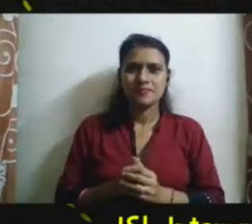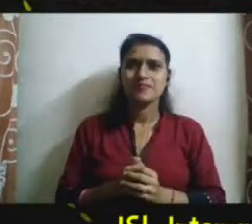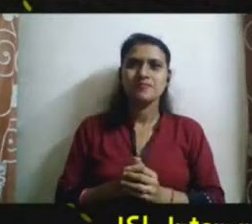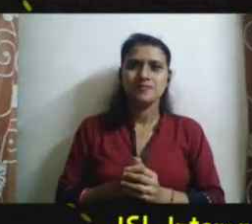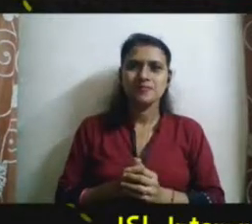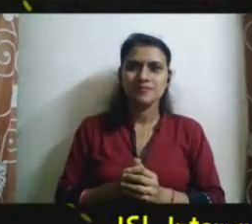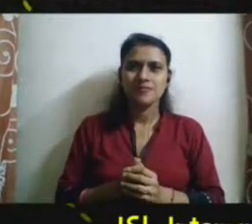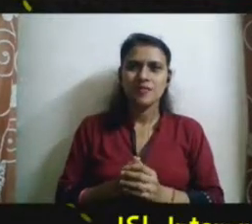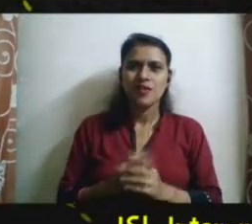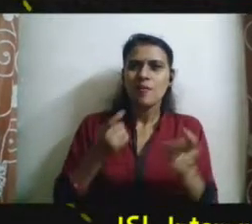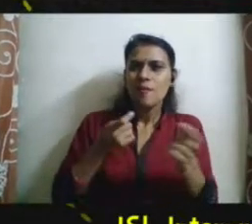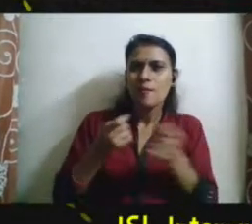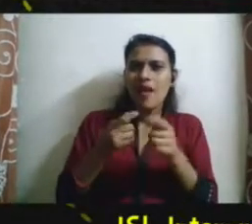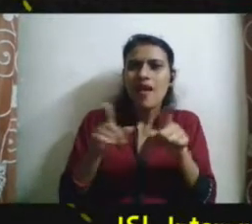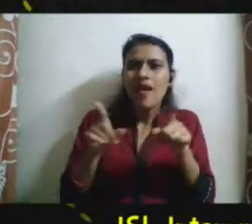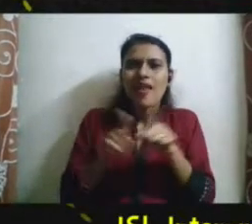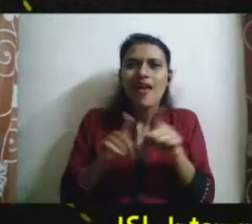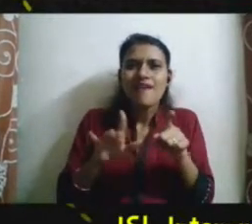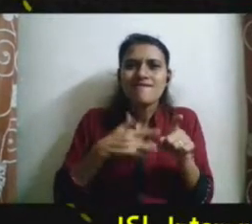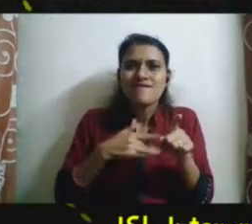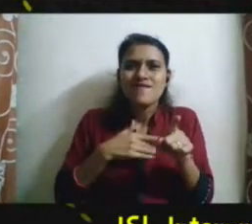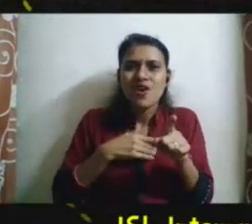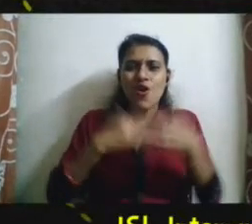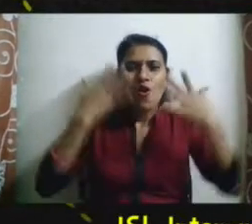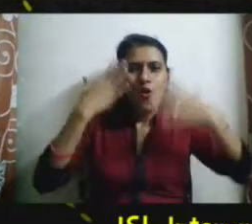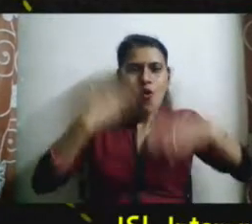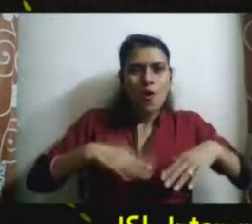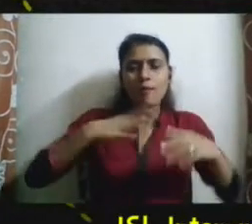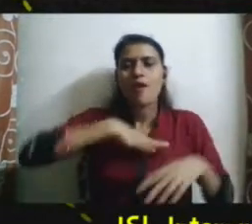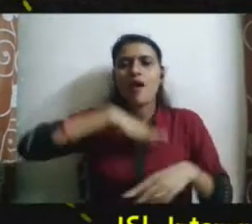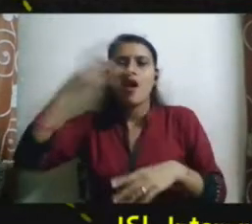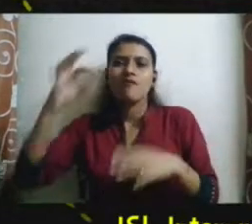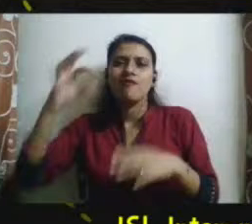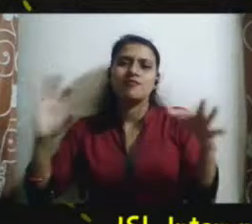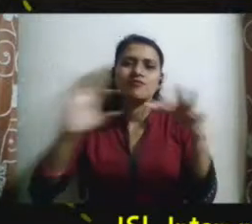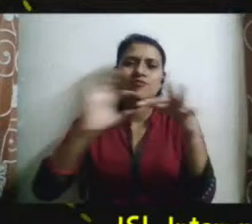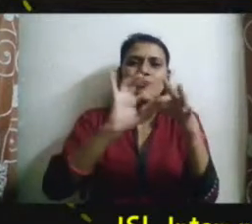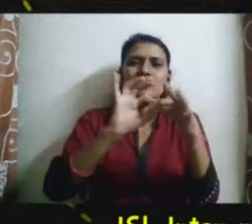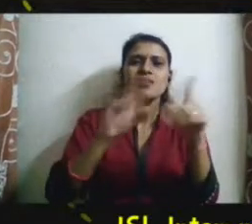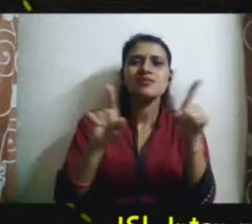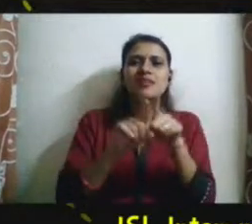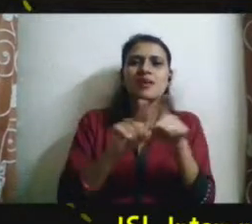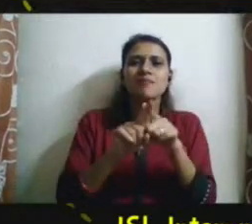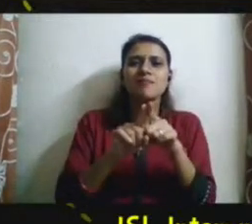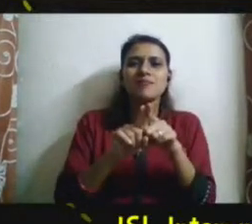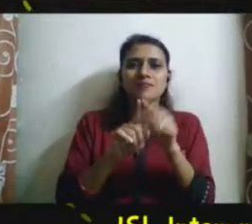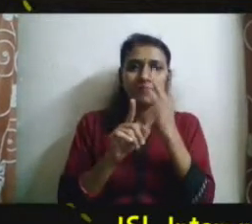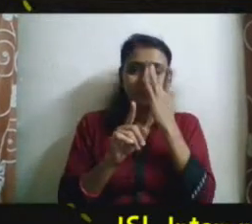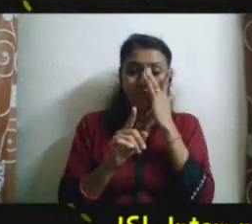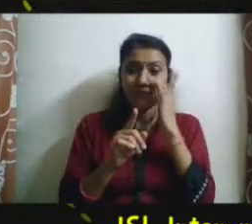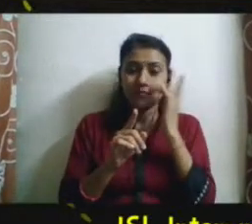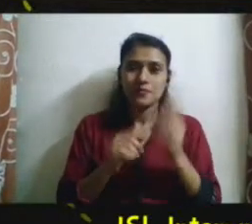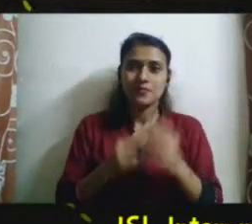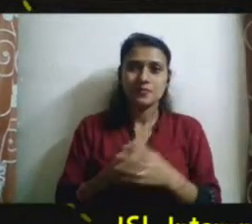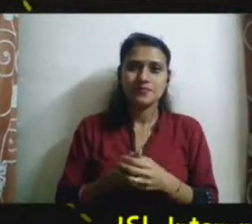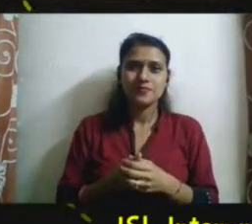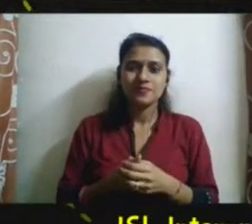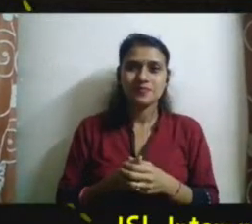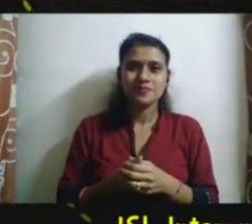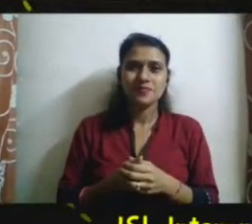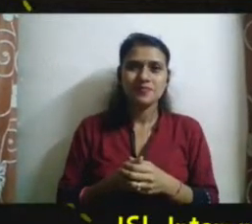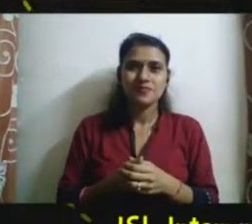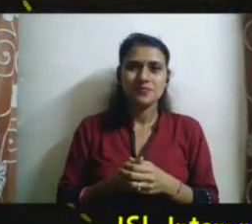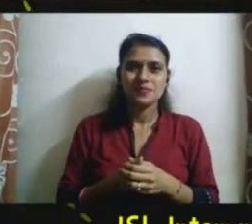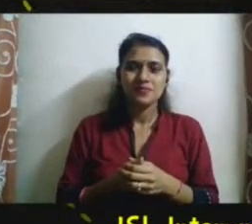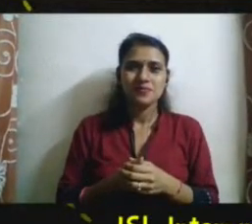toggling between the human and the divine experience. And it's been there all along. So